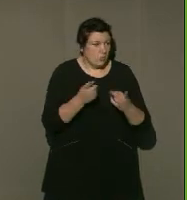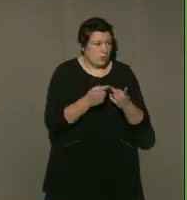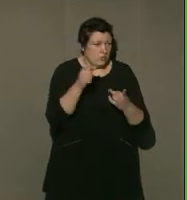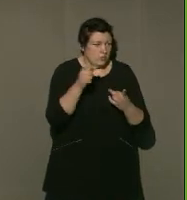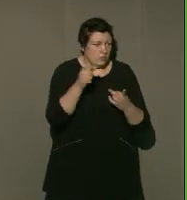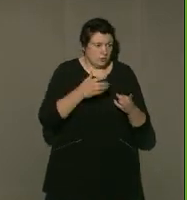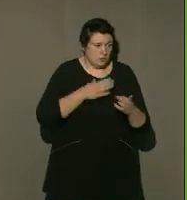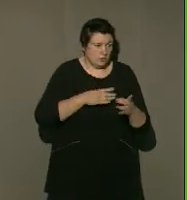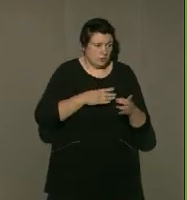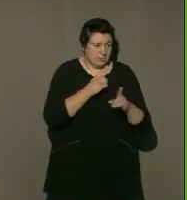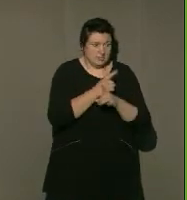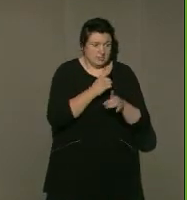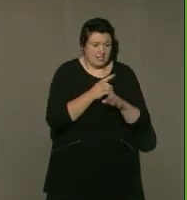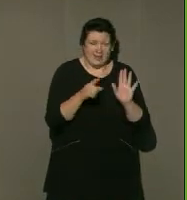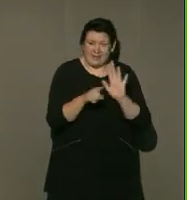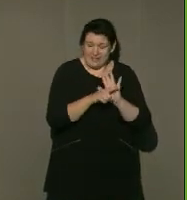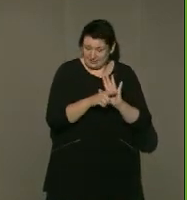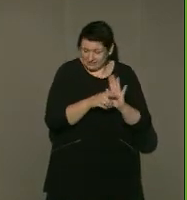I explain why we ruled it out of order?